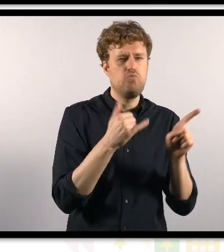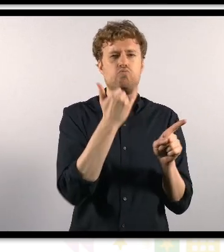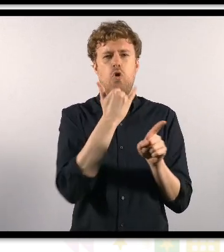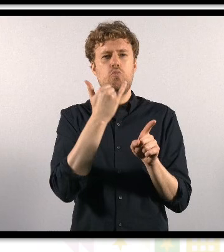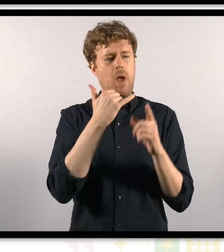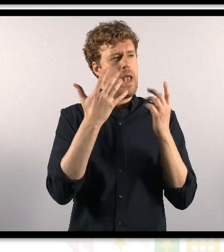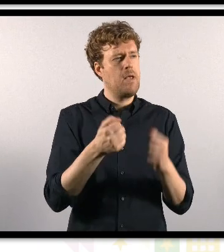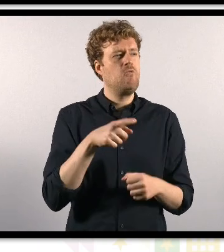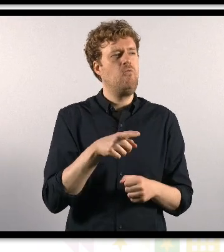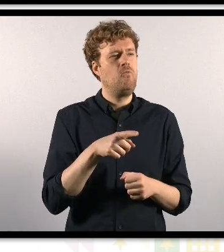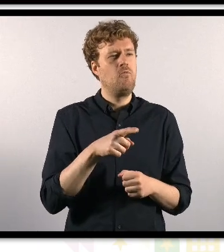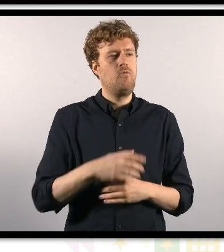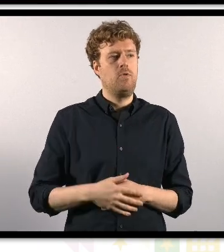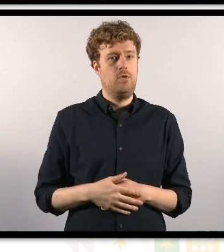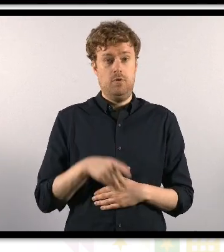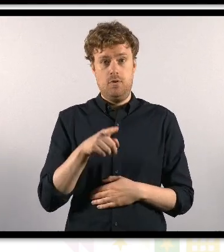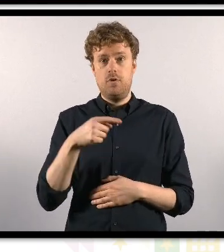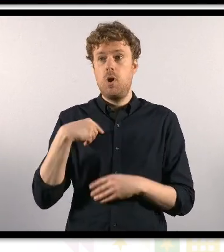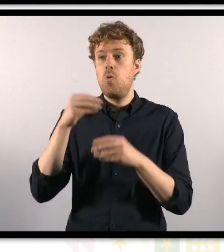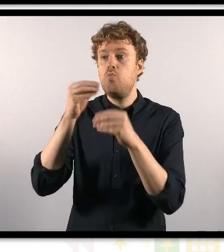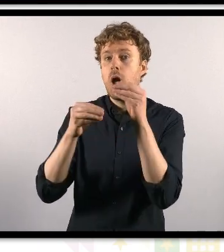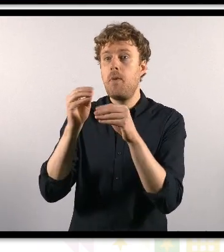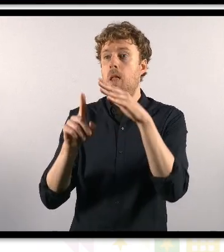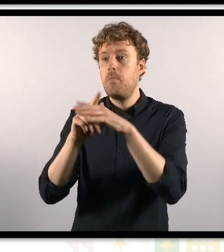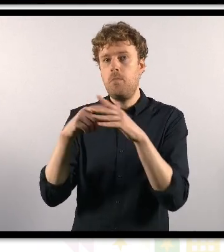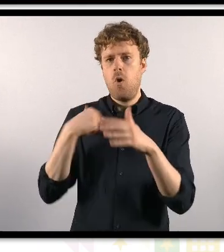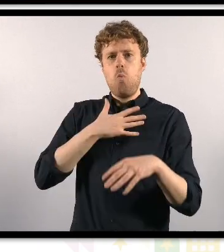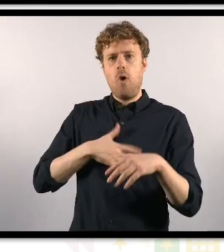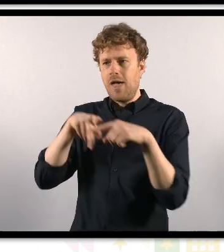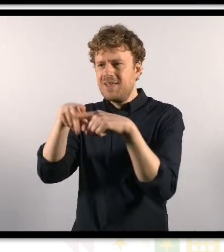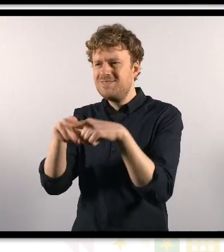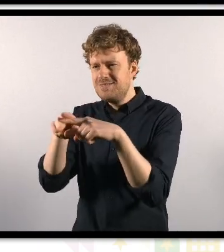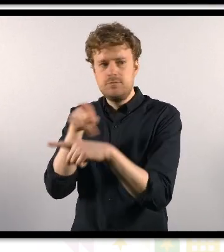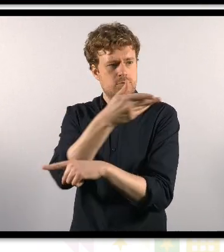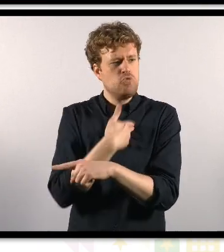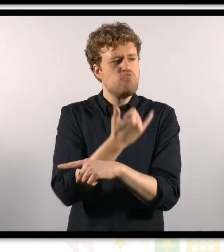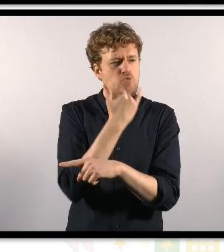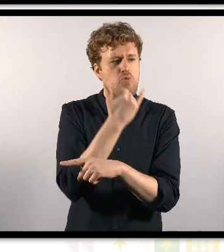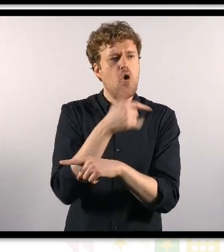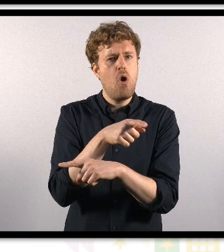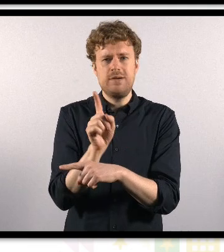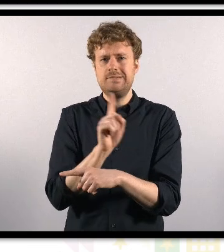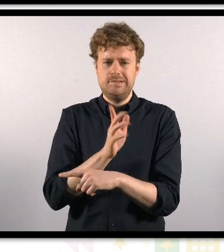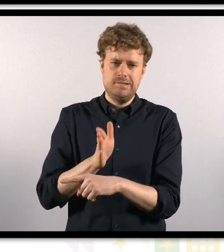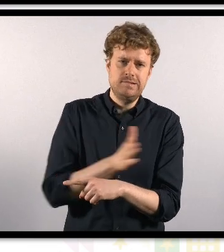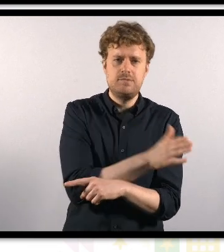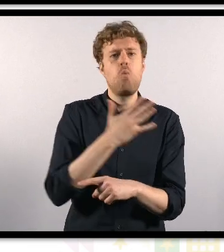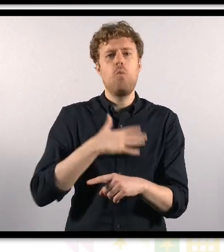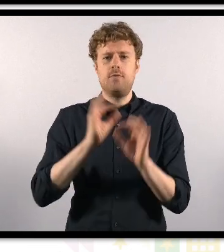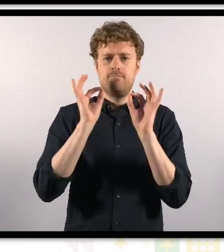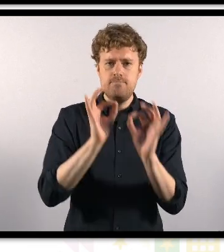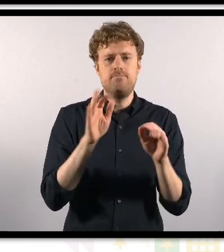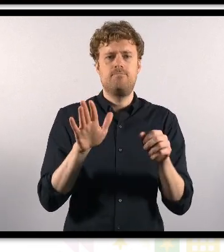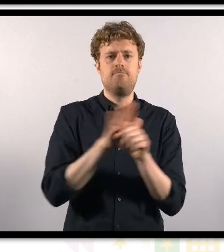capabilities that LLMs have, what are simple things that we can knock out of the park? And that's when we